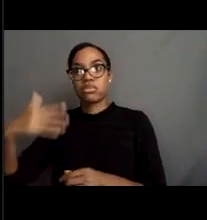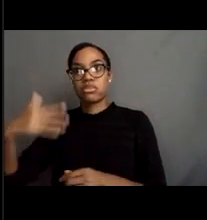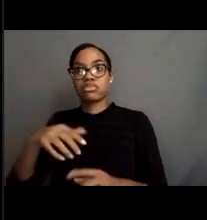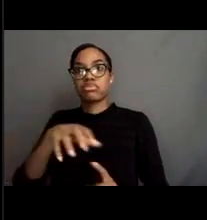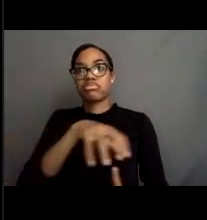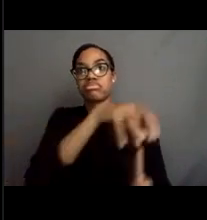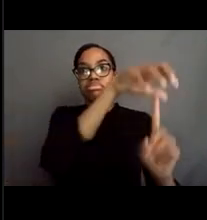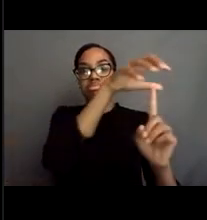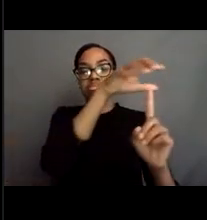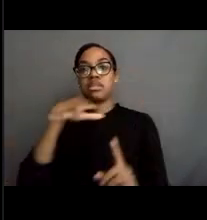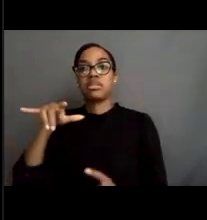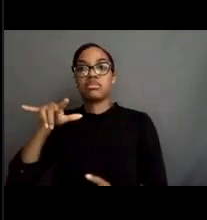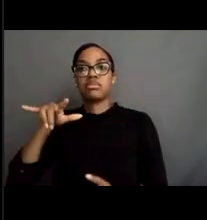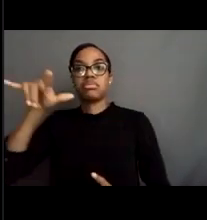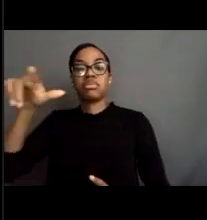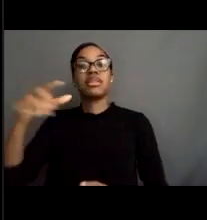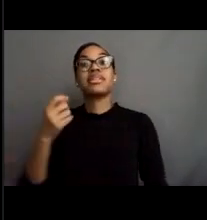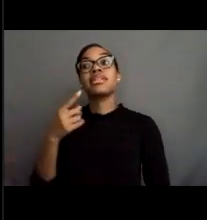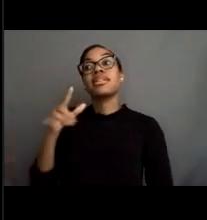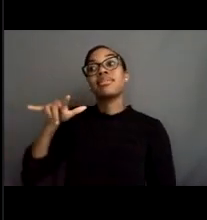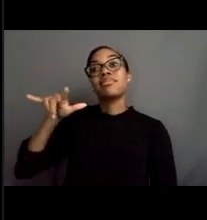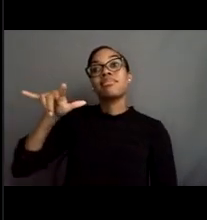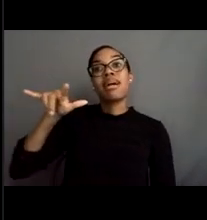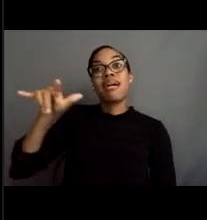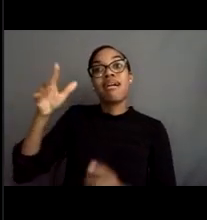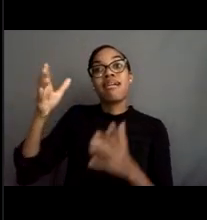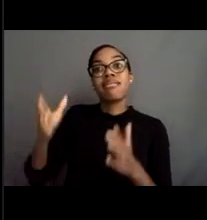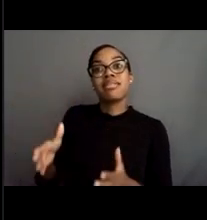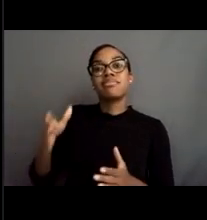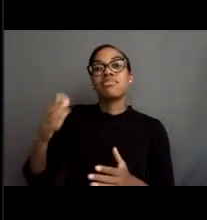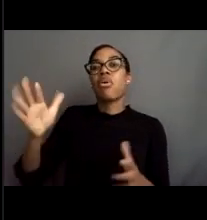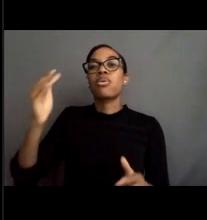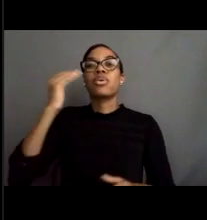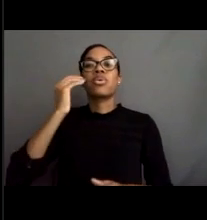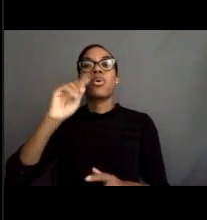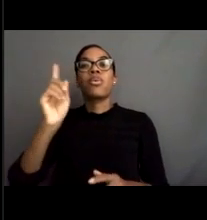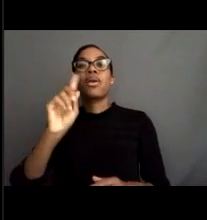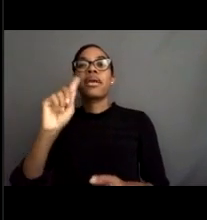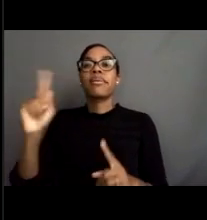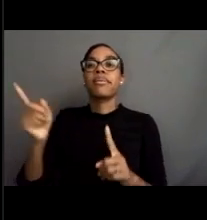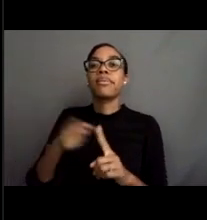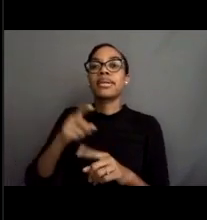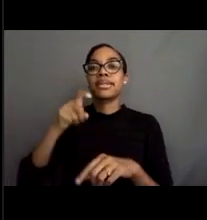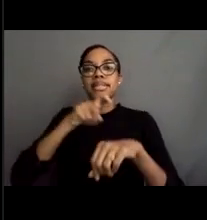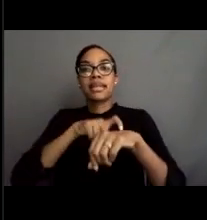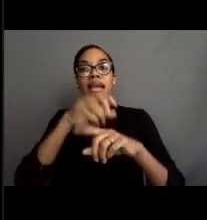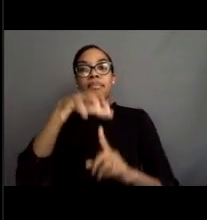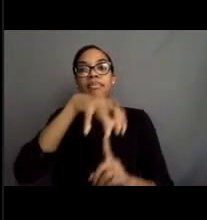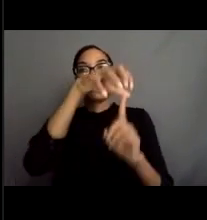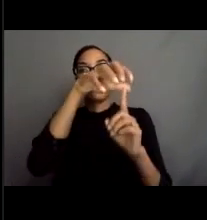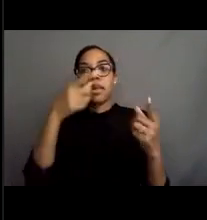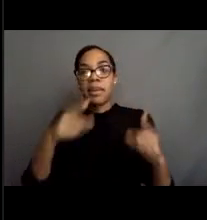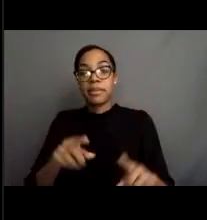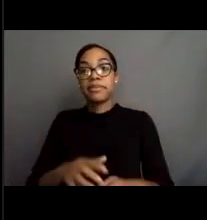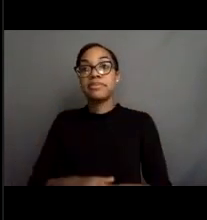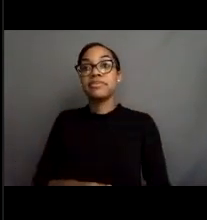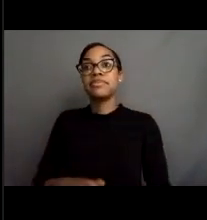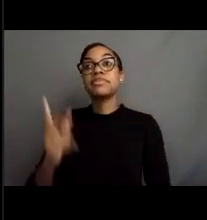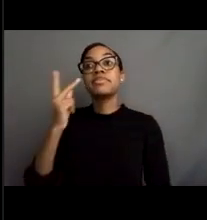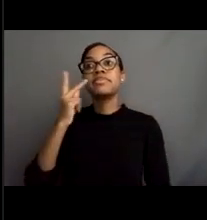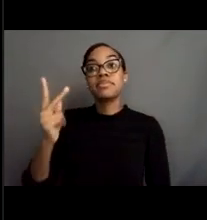pilots know exactly when and where the balloons are going to be launched. And in the pictures that I showed you, if you notice, the parachute